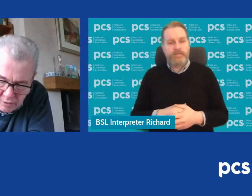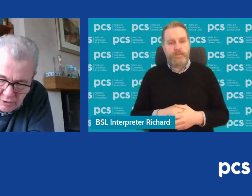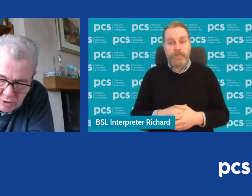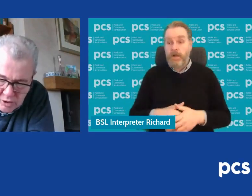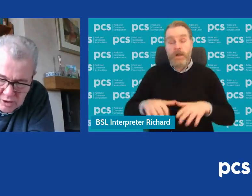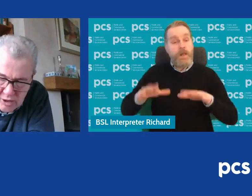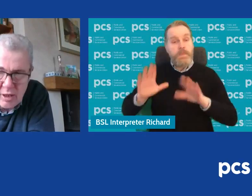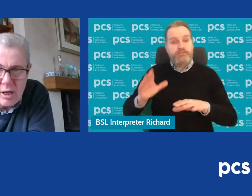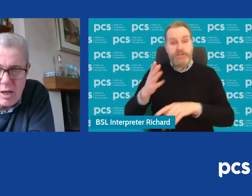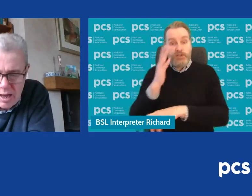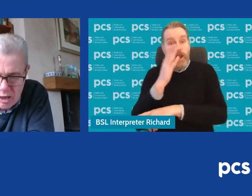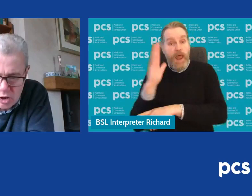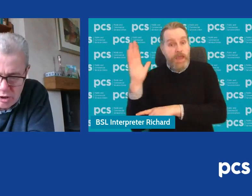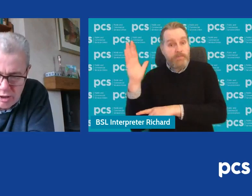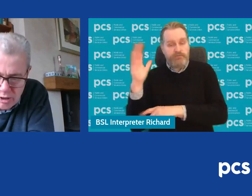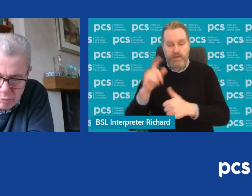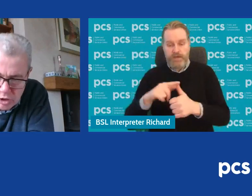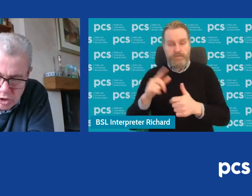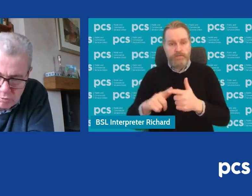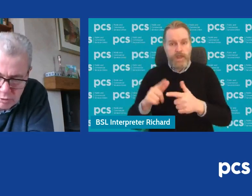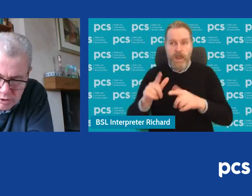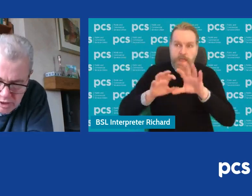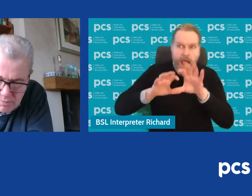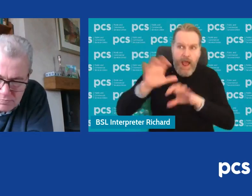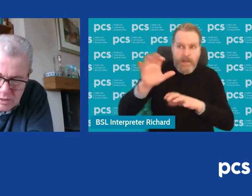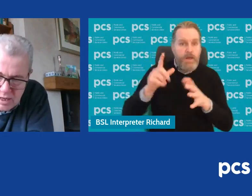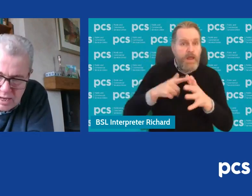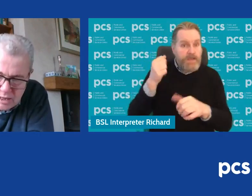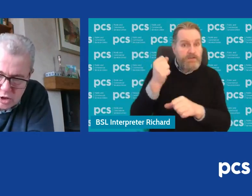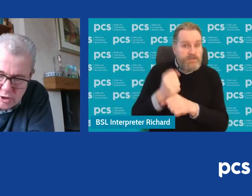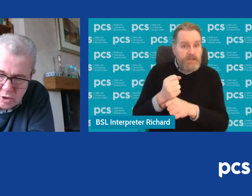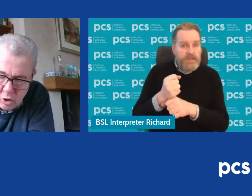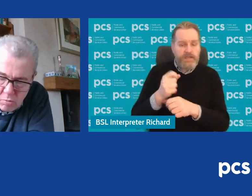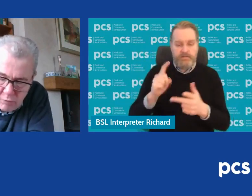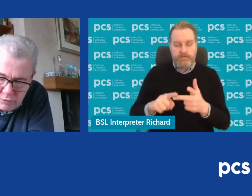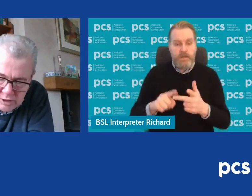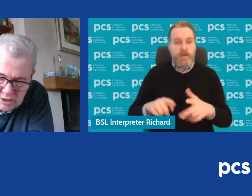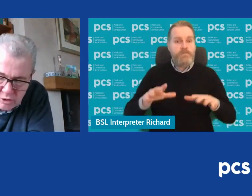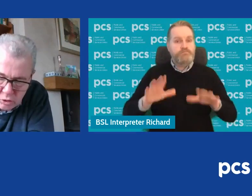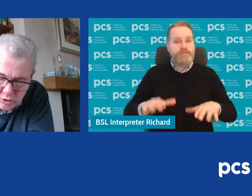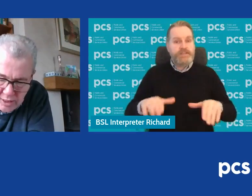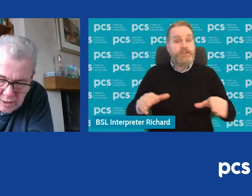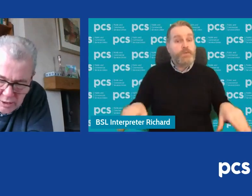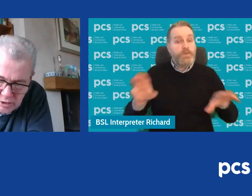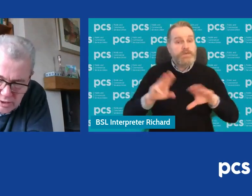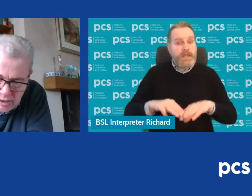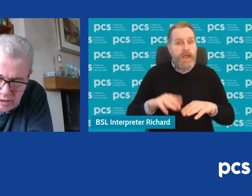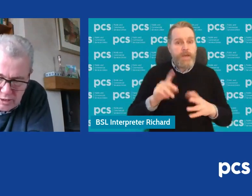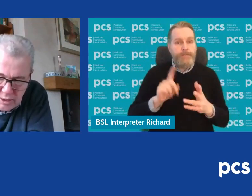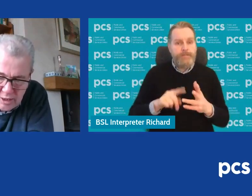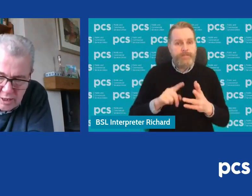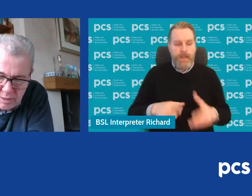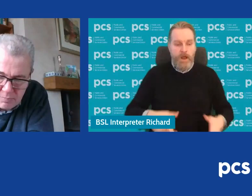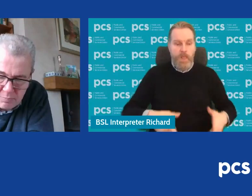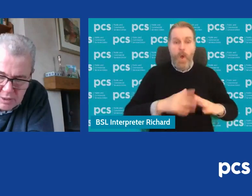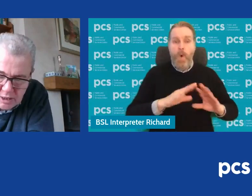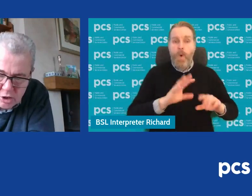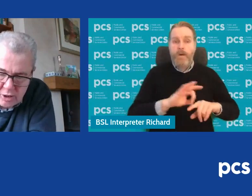Plant Health Agency, action in the British Museum, action in the Home Office in Northern Ireland, in